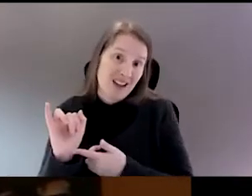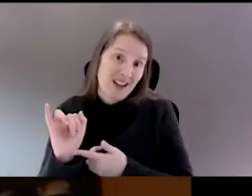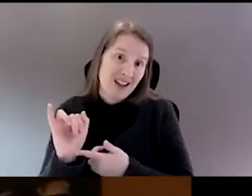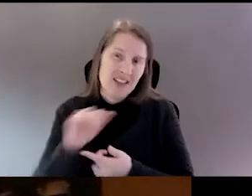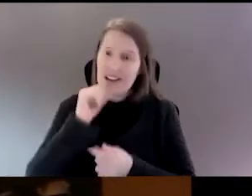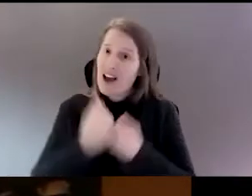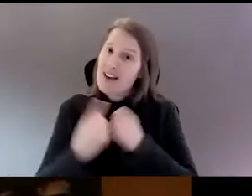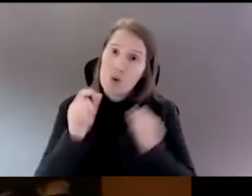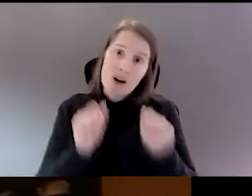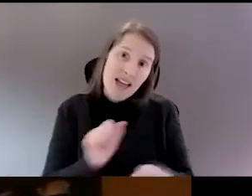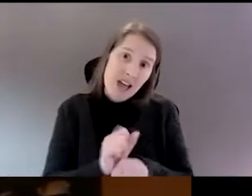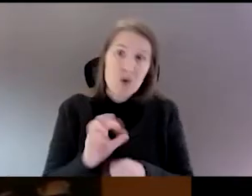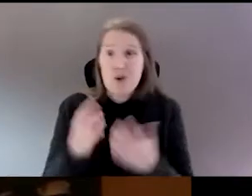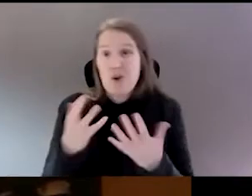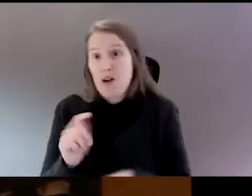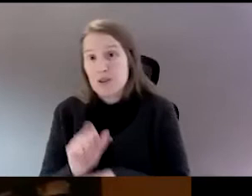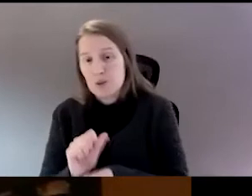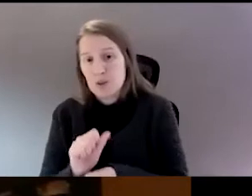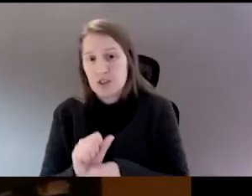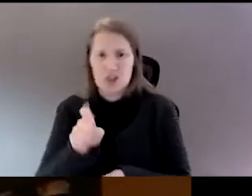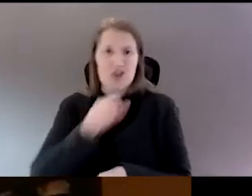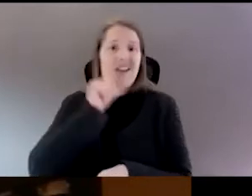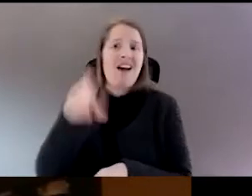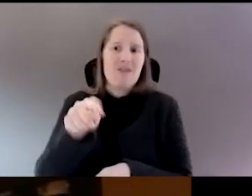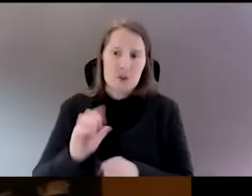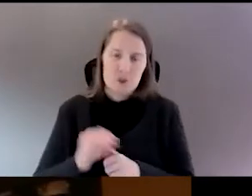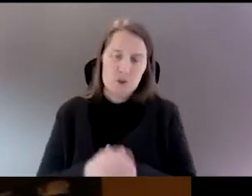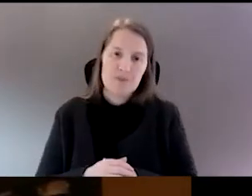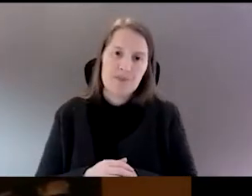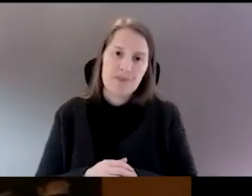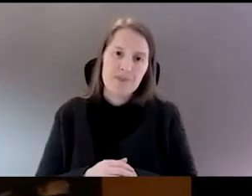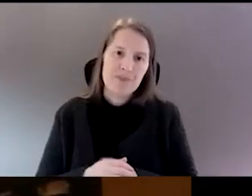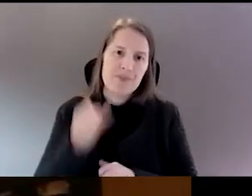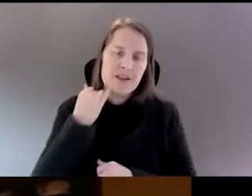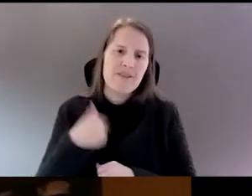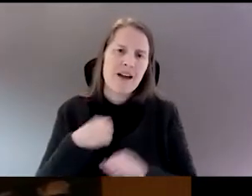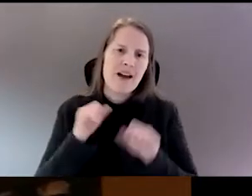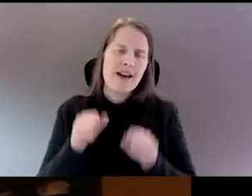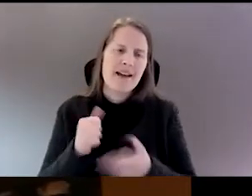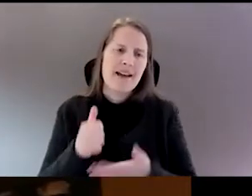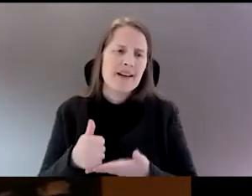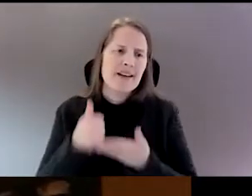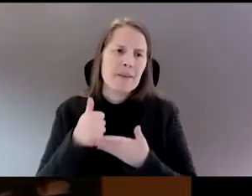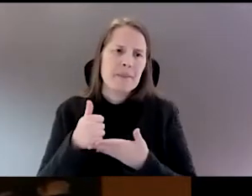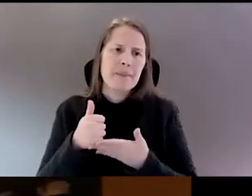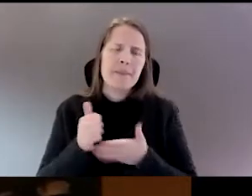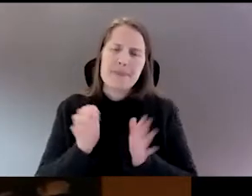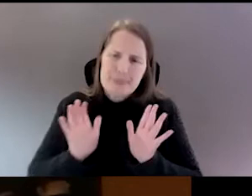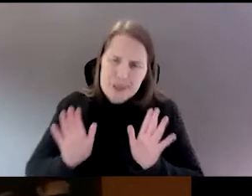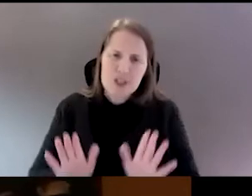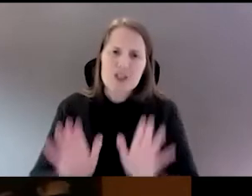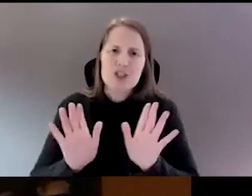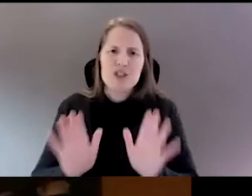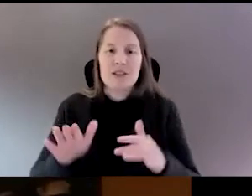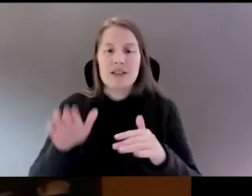to work and shouldn't have to. If I can help to push for basic universal